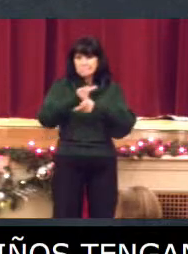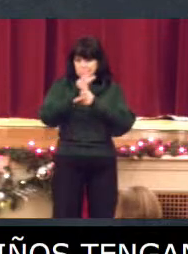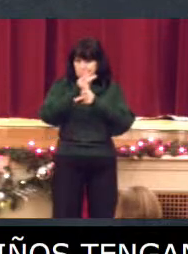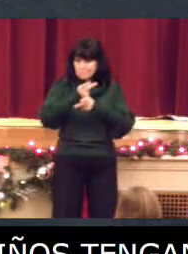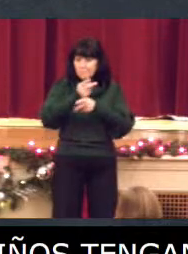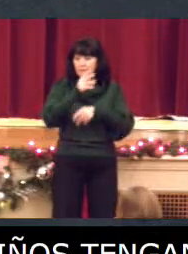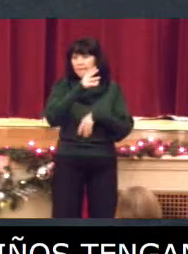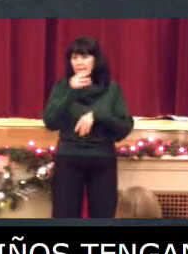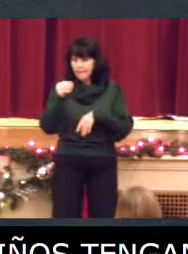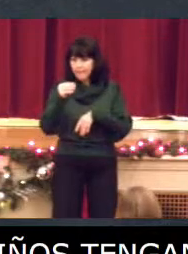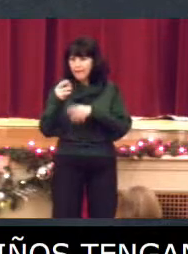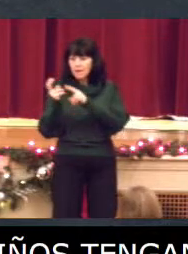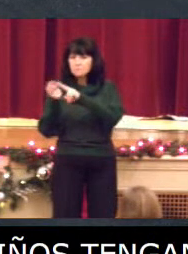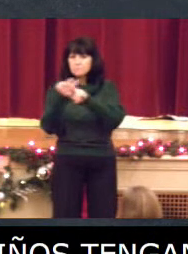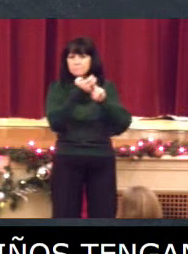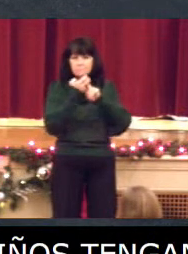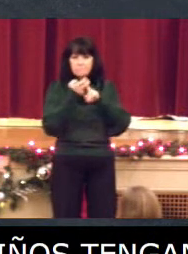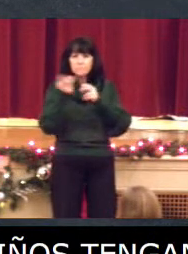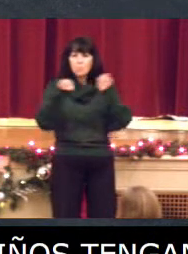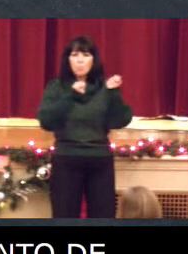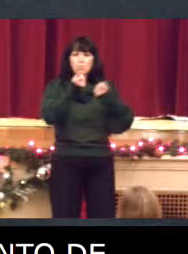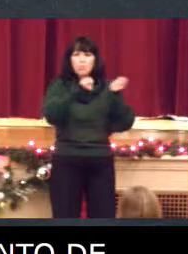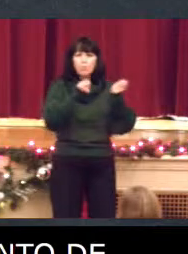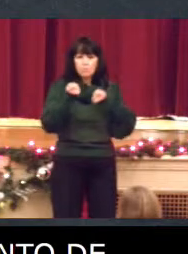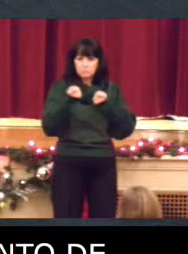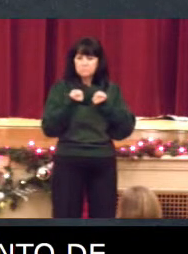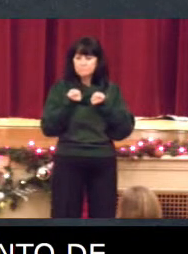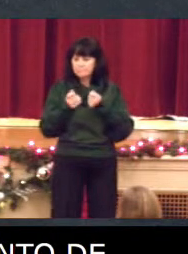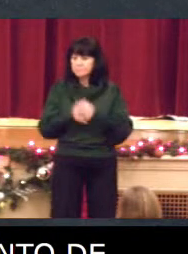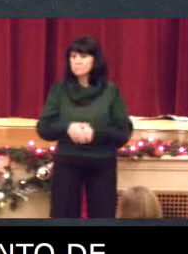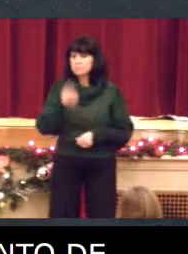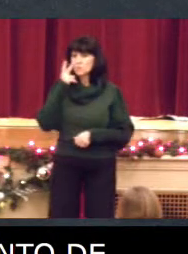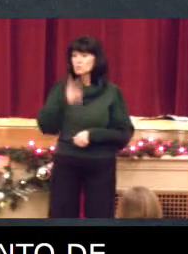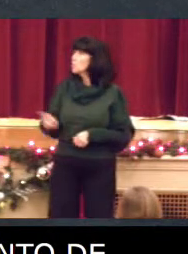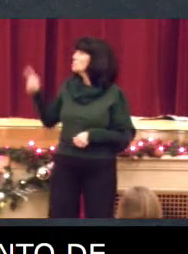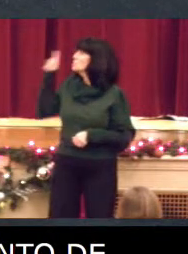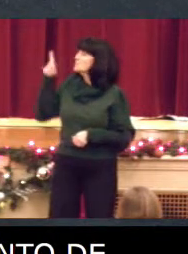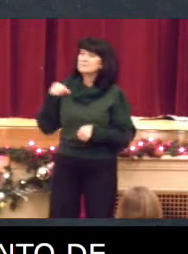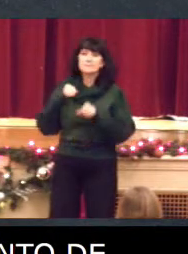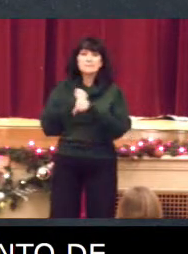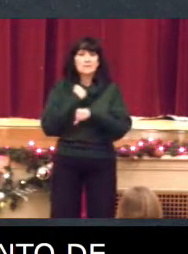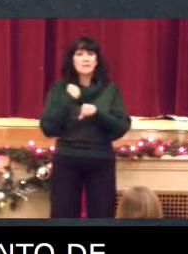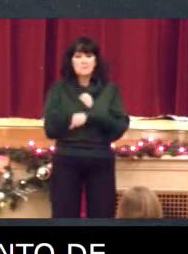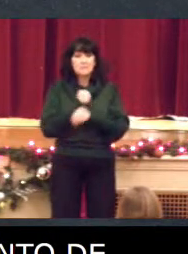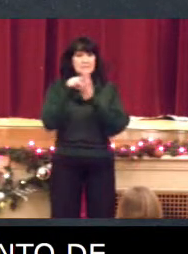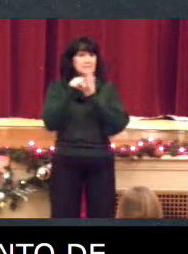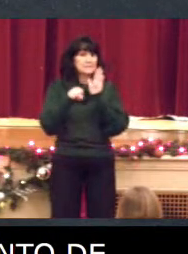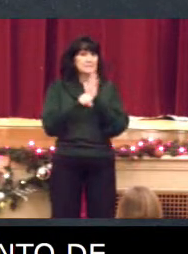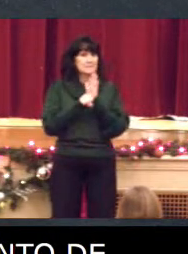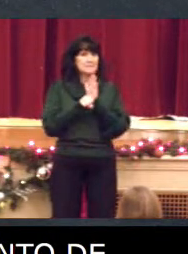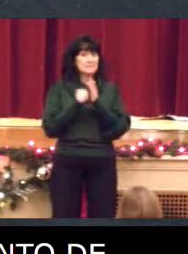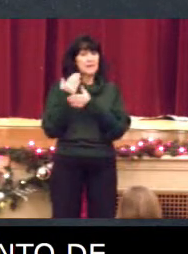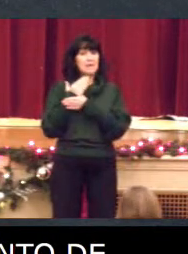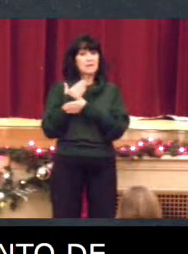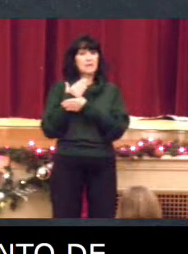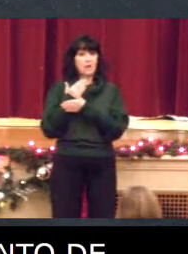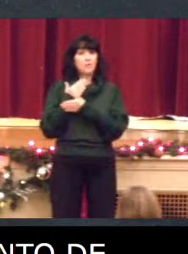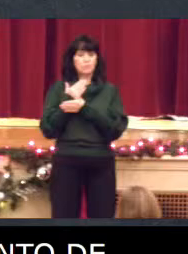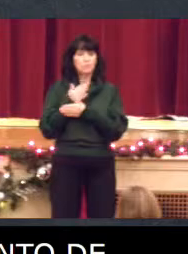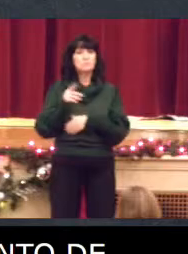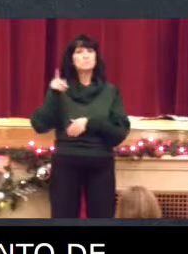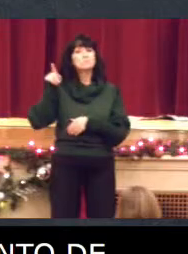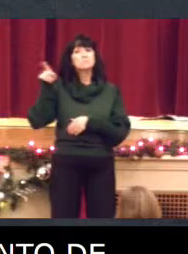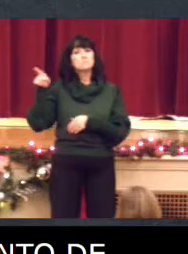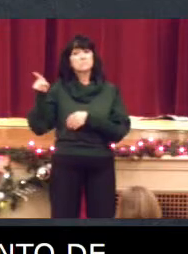yet? So you can see the data behind me. State average says about roughly every 3 years, 66%